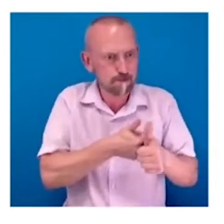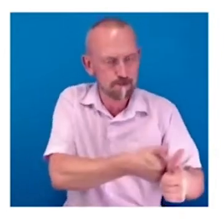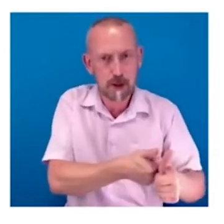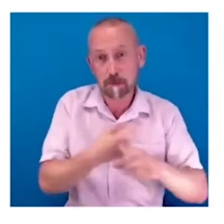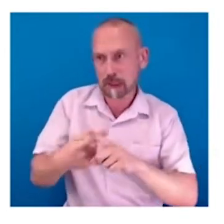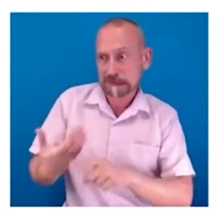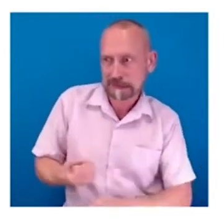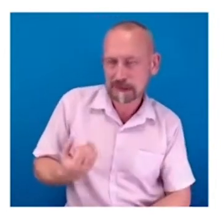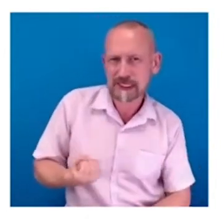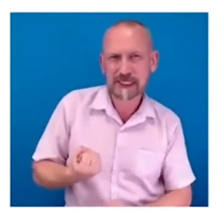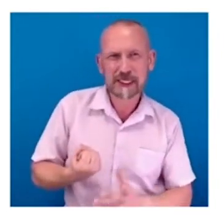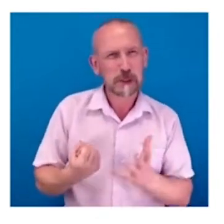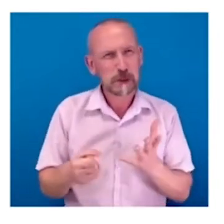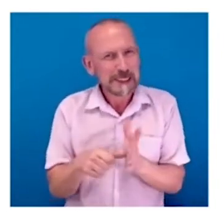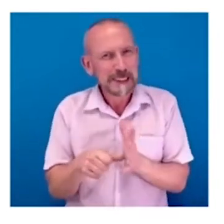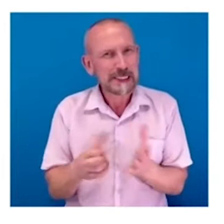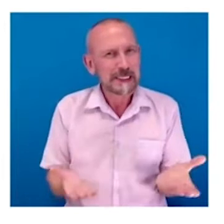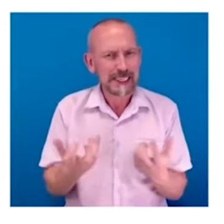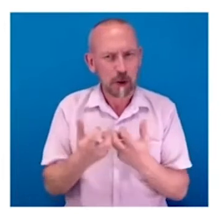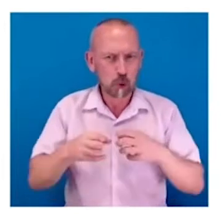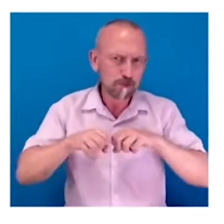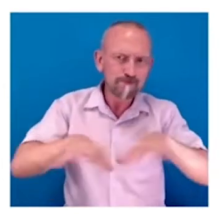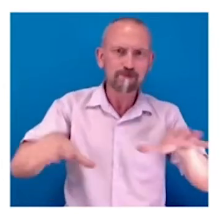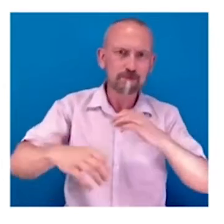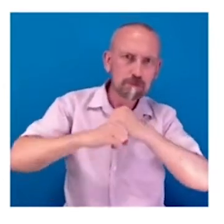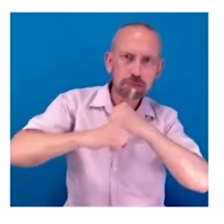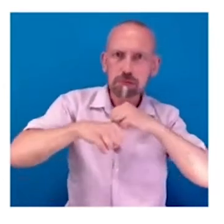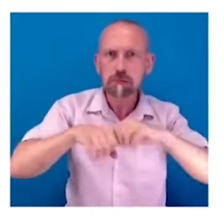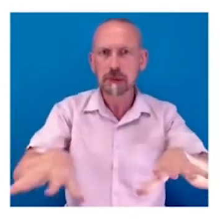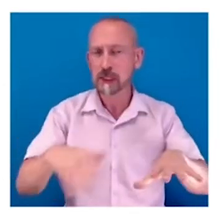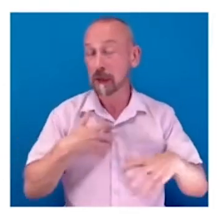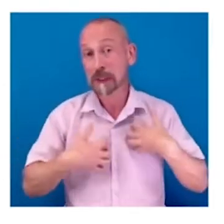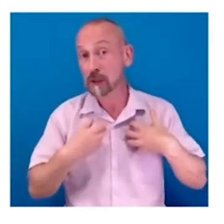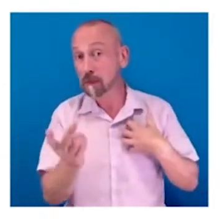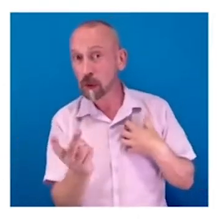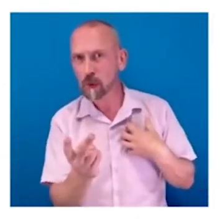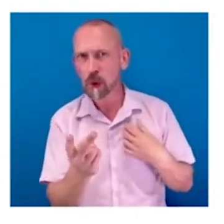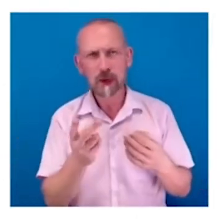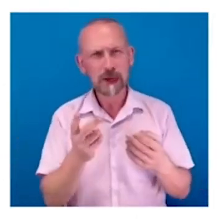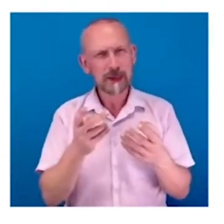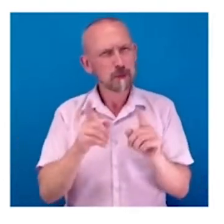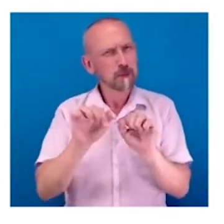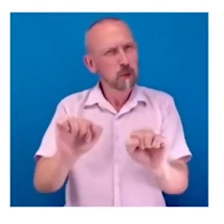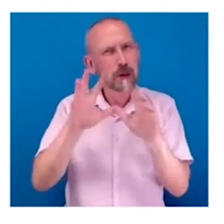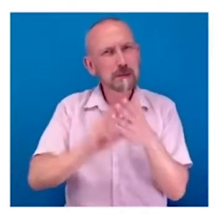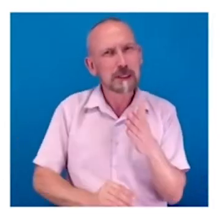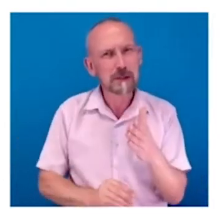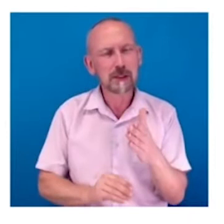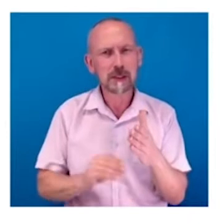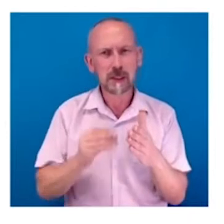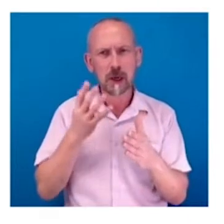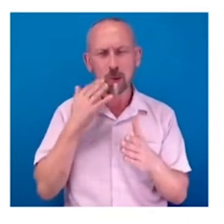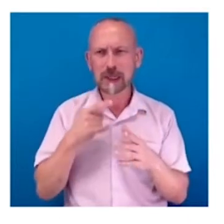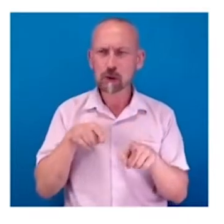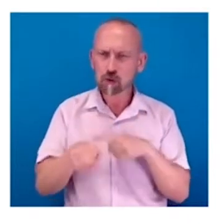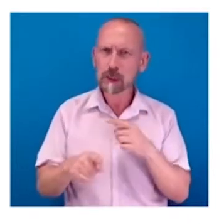the market. So I'm kind of really interested to talk to you 2 about this a little bit. What's your experience been of this challenge when you come to kind of try to be taken seriously